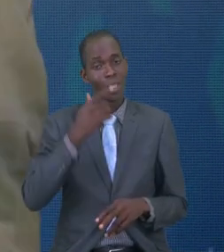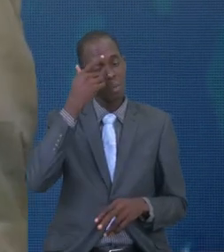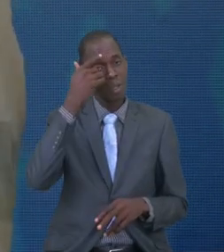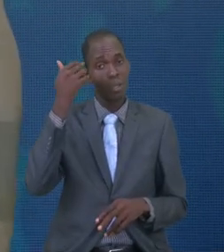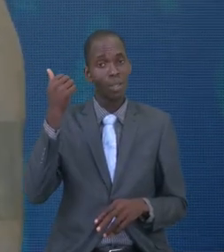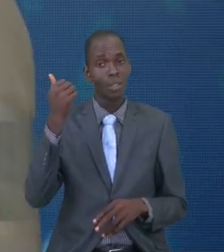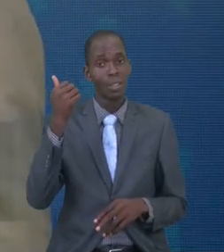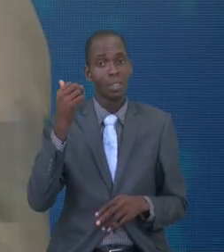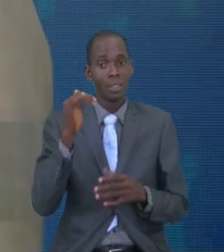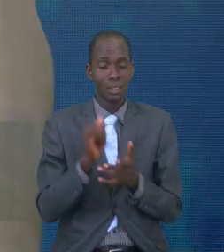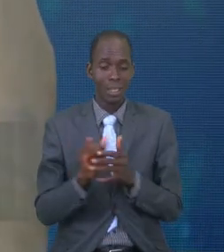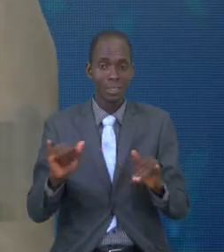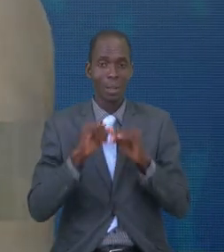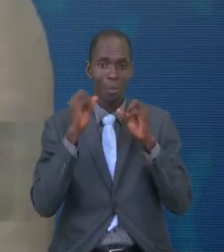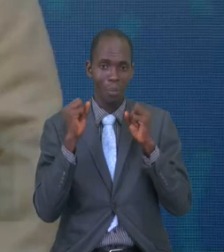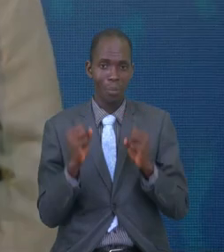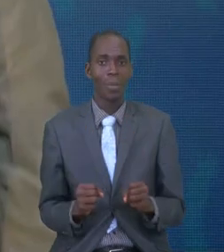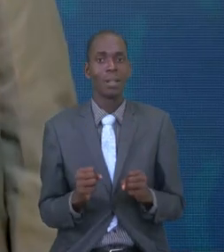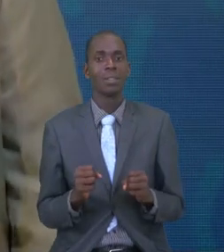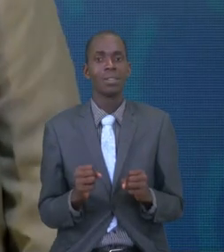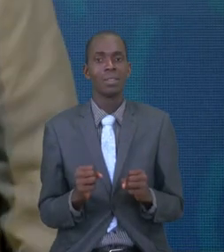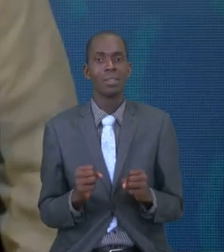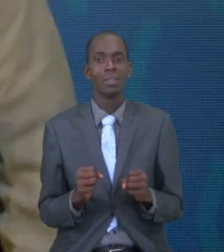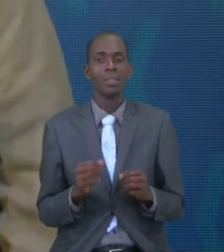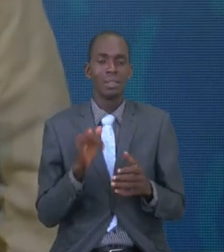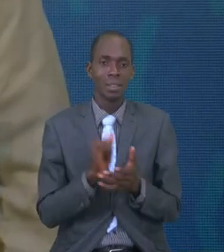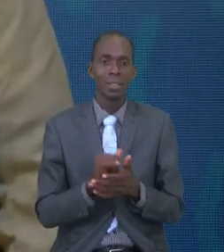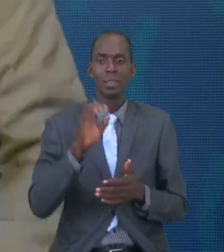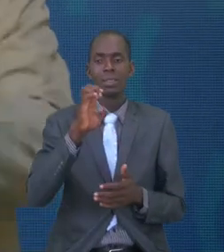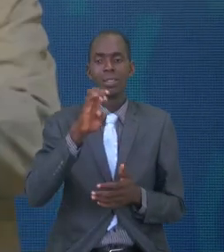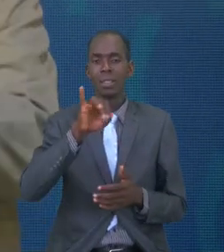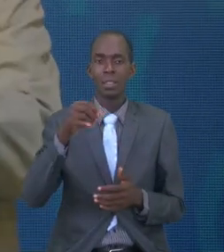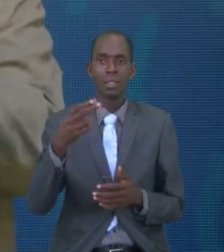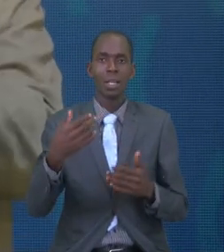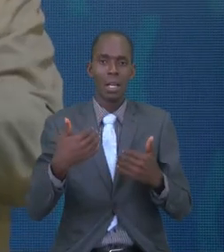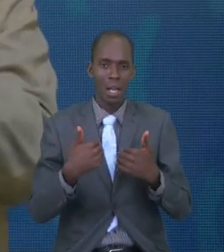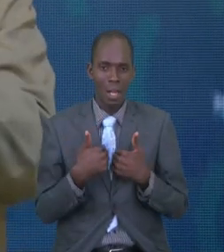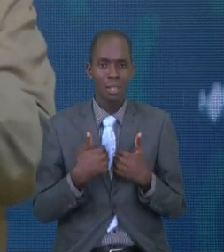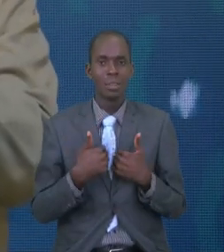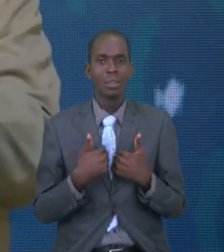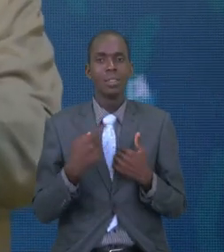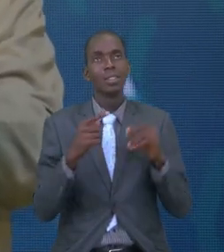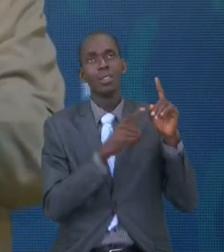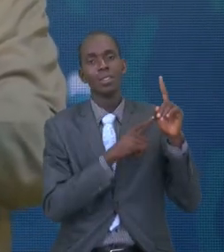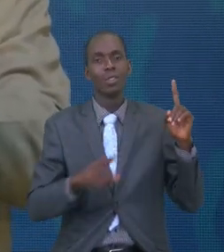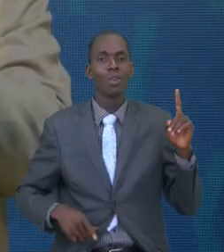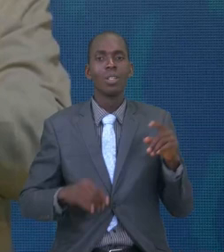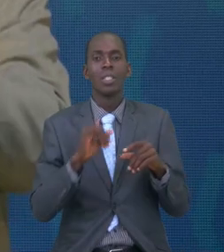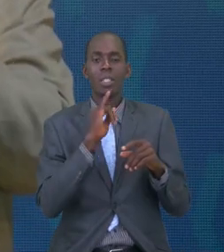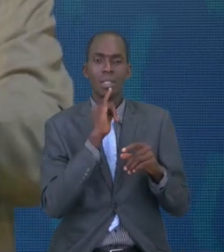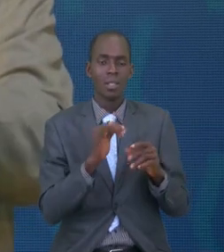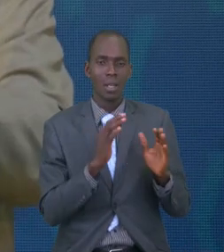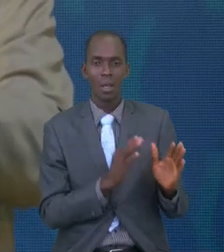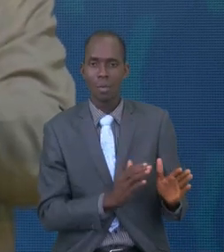because that same power that Elijah had, the Lord is about to make